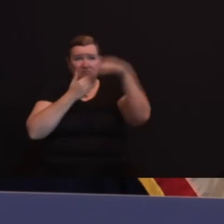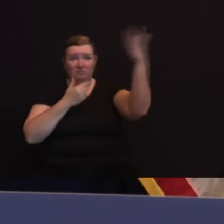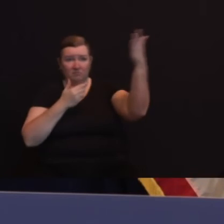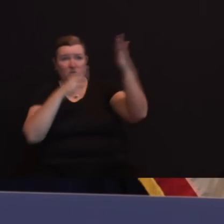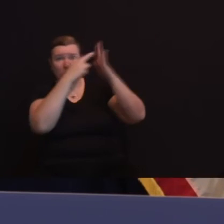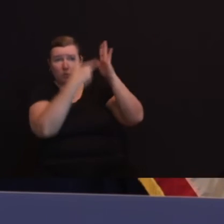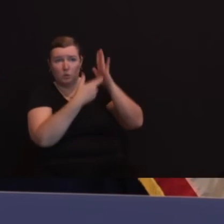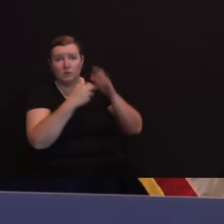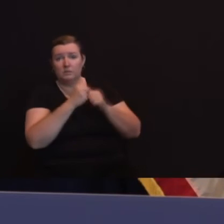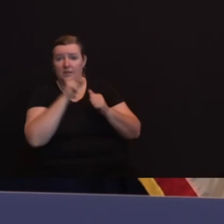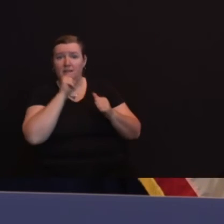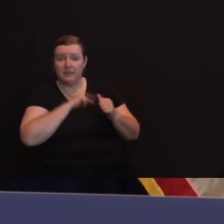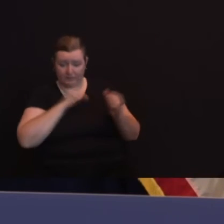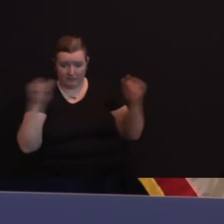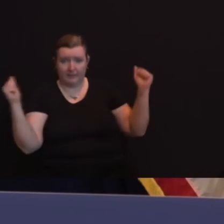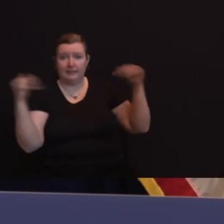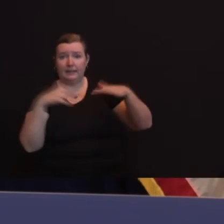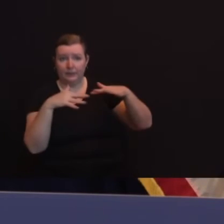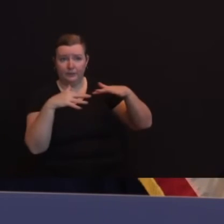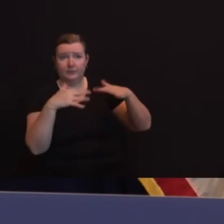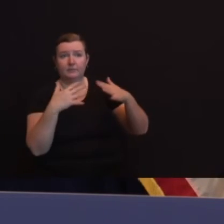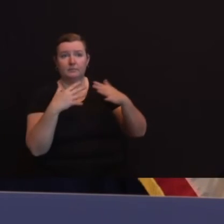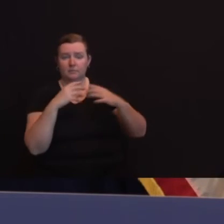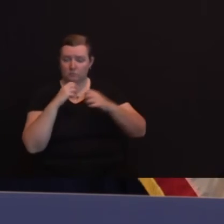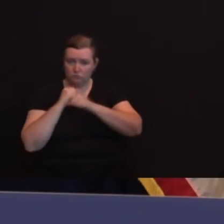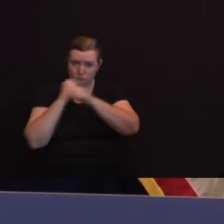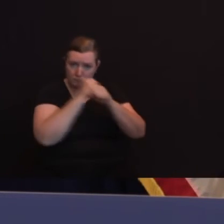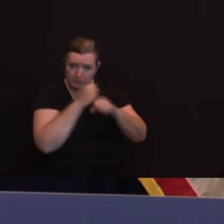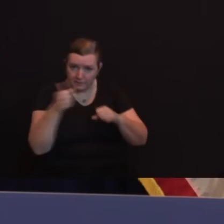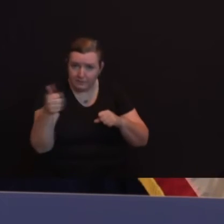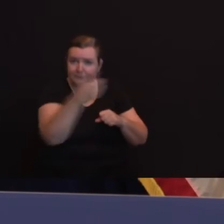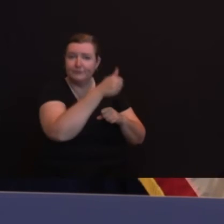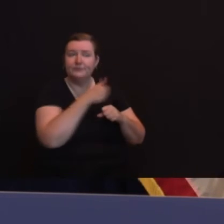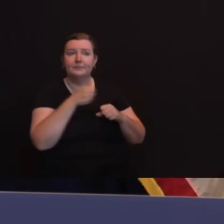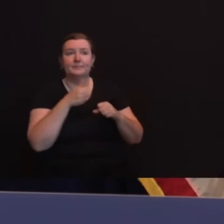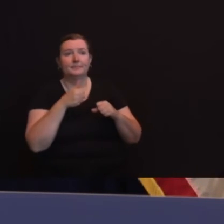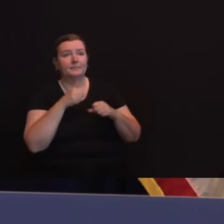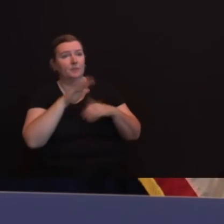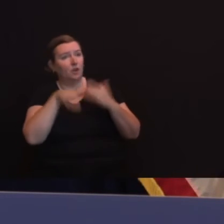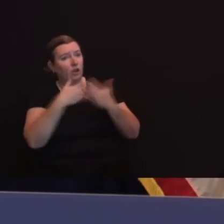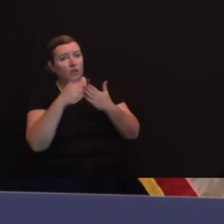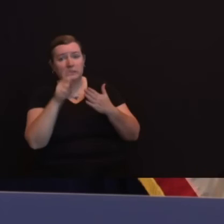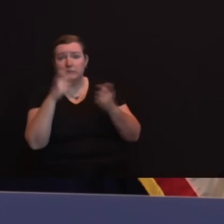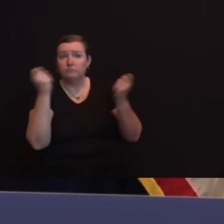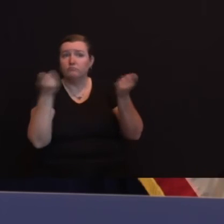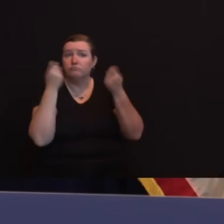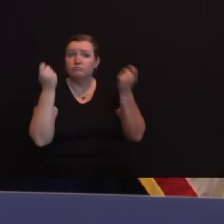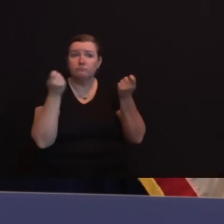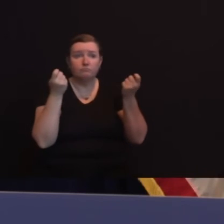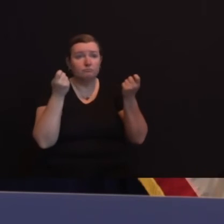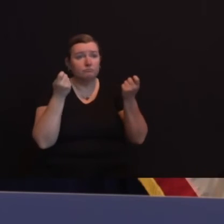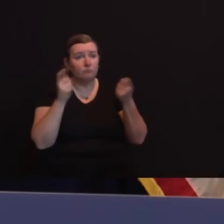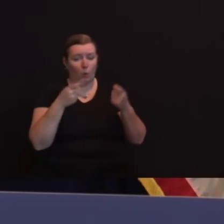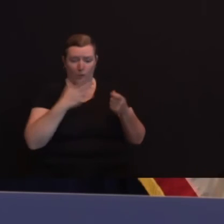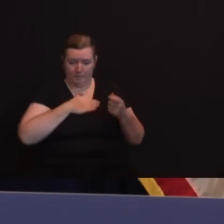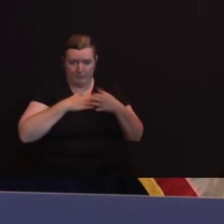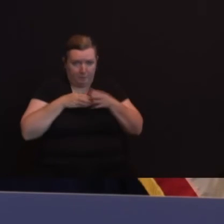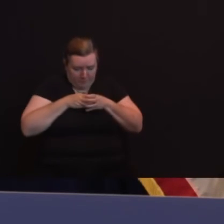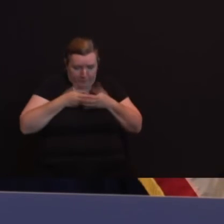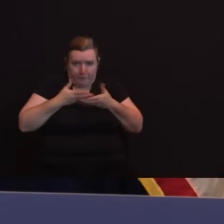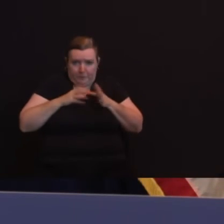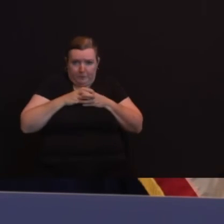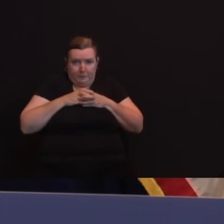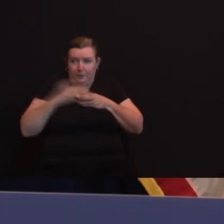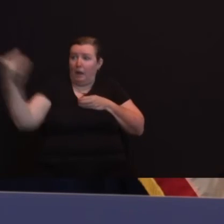the health of their loved ones. Everyone should celebrate only with members of their immediate household. However,